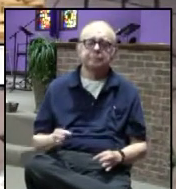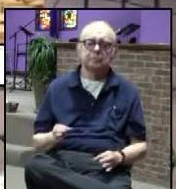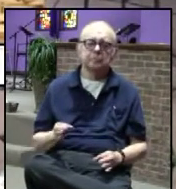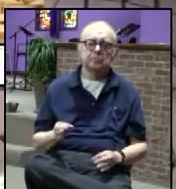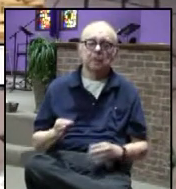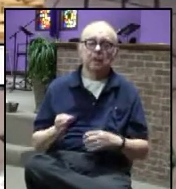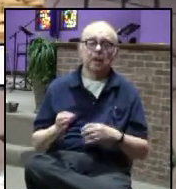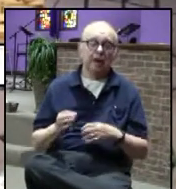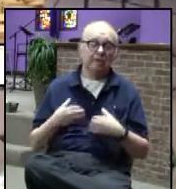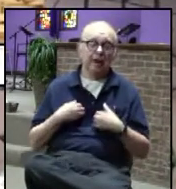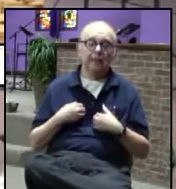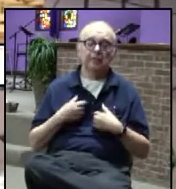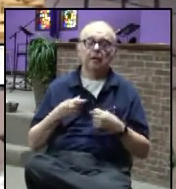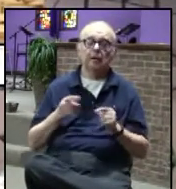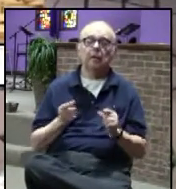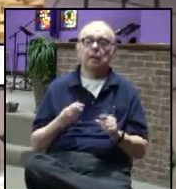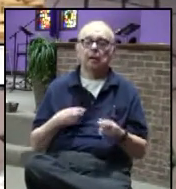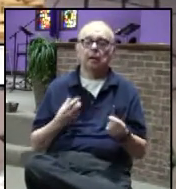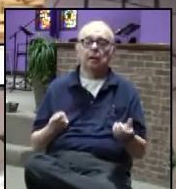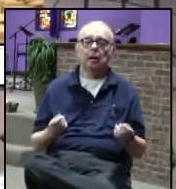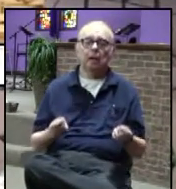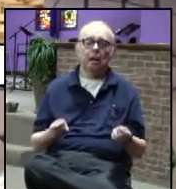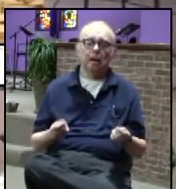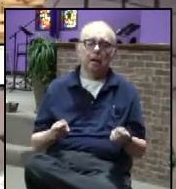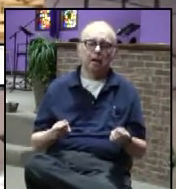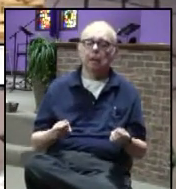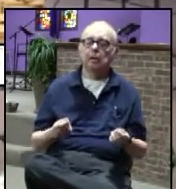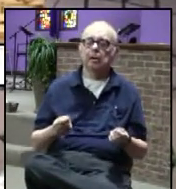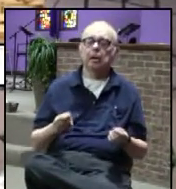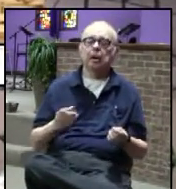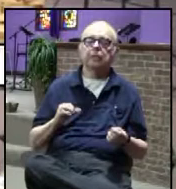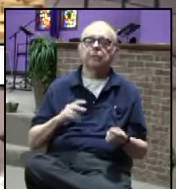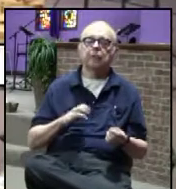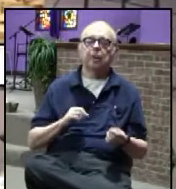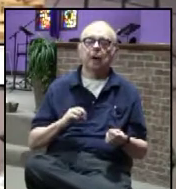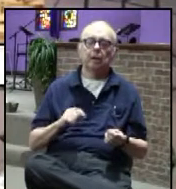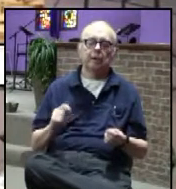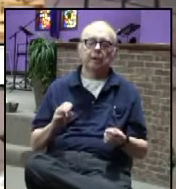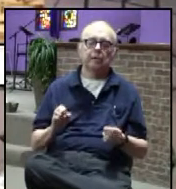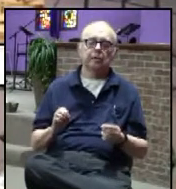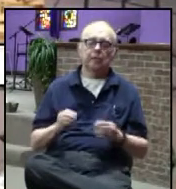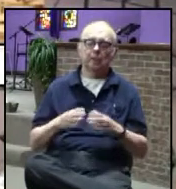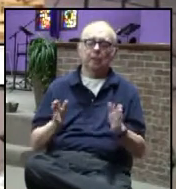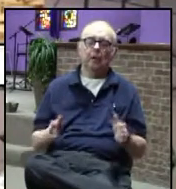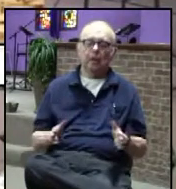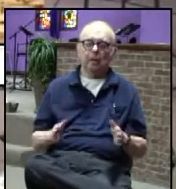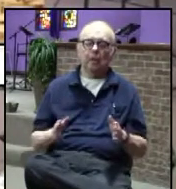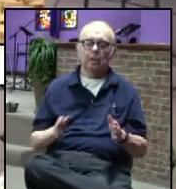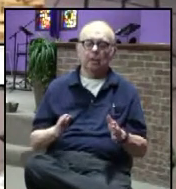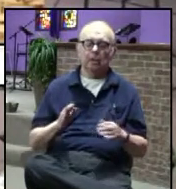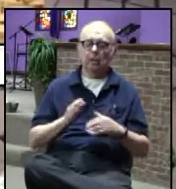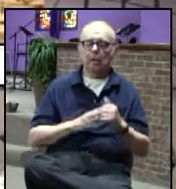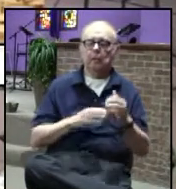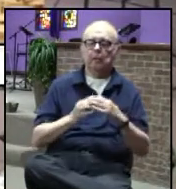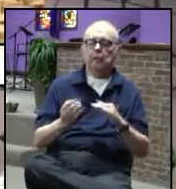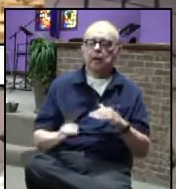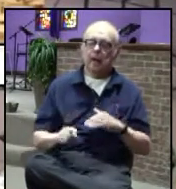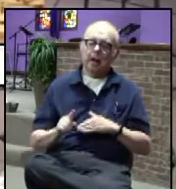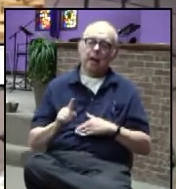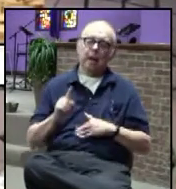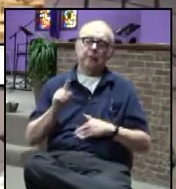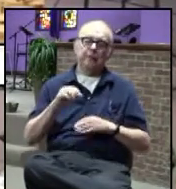build a garden. So what he did was he got some concrete blocks and built him this elevated